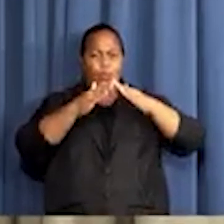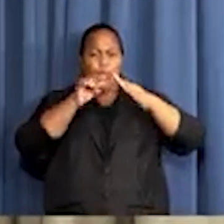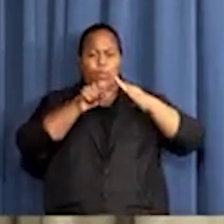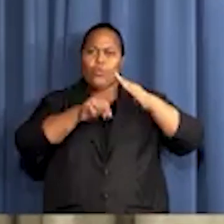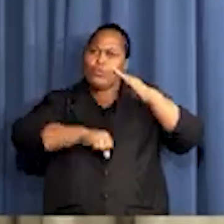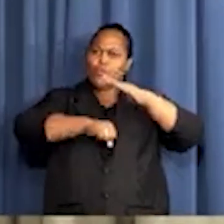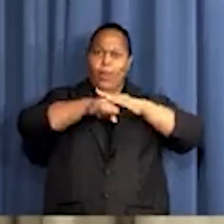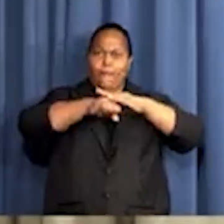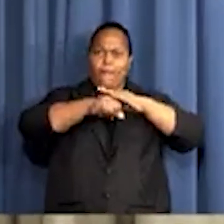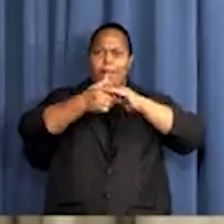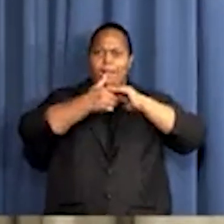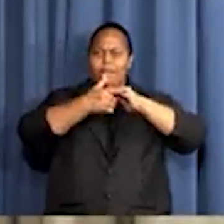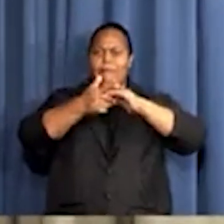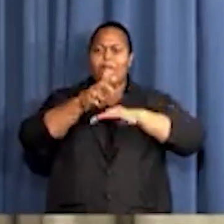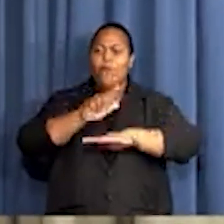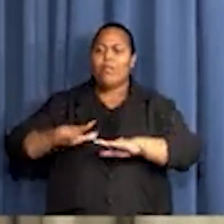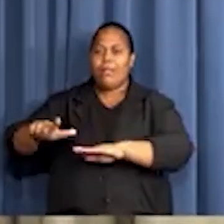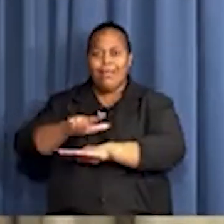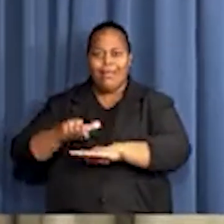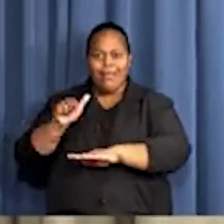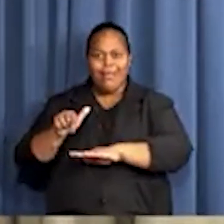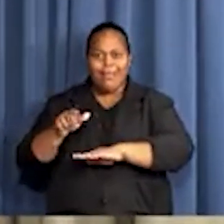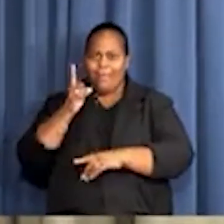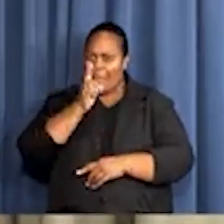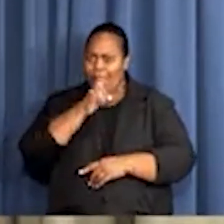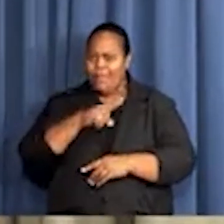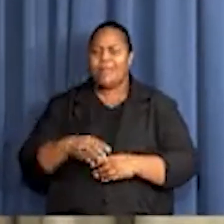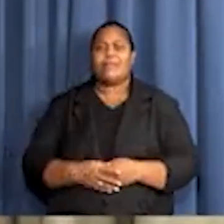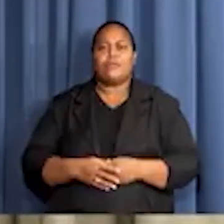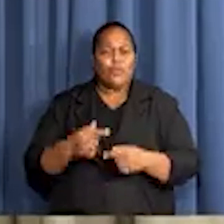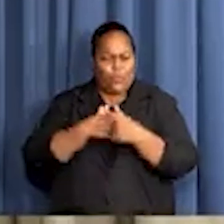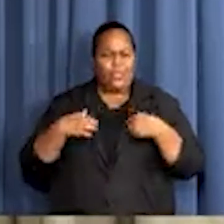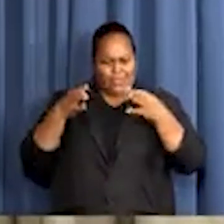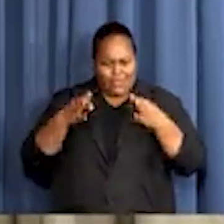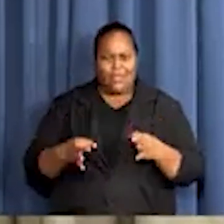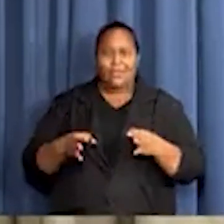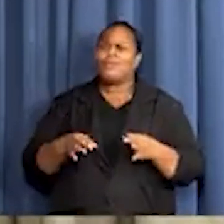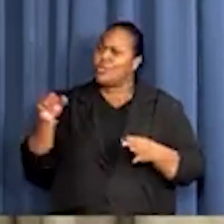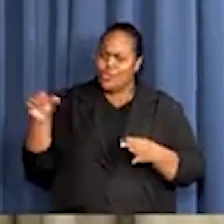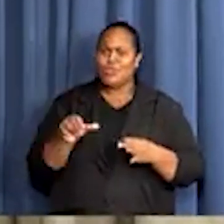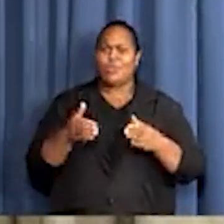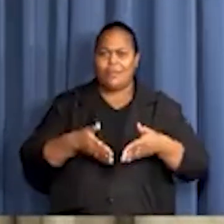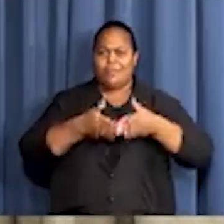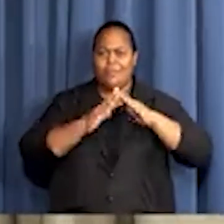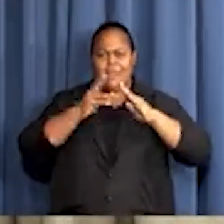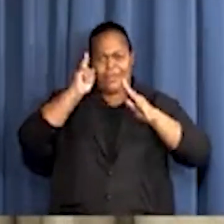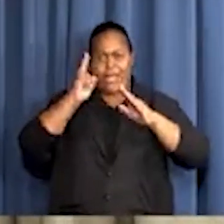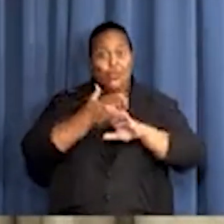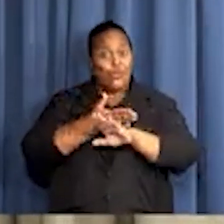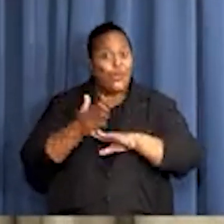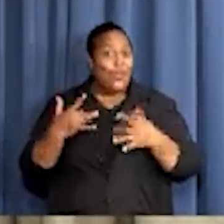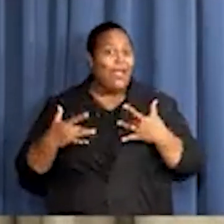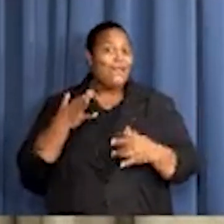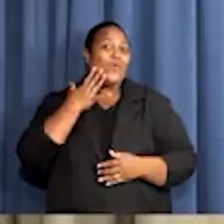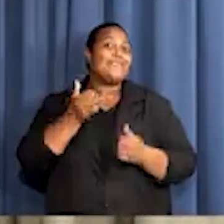Vanua. We therefore decided that it must be restored. Its new life begins on May